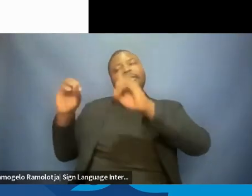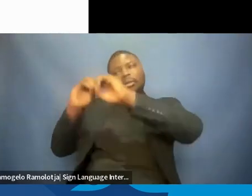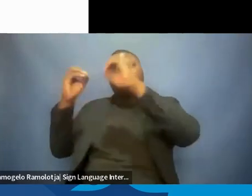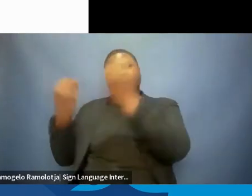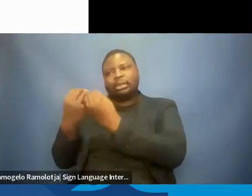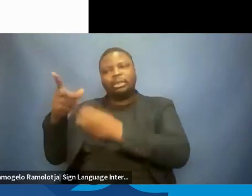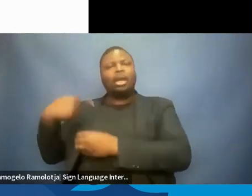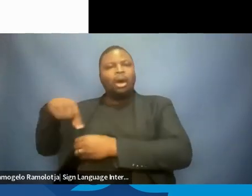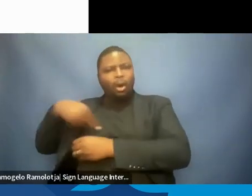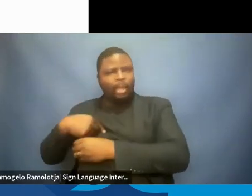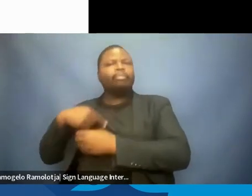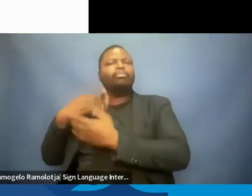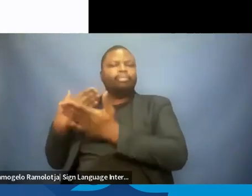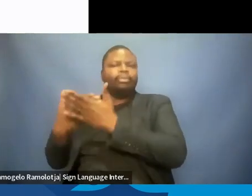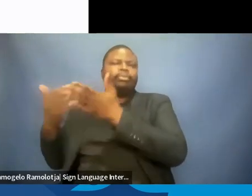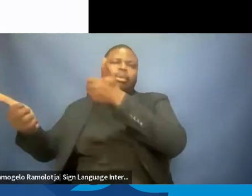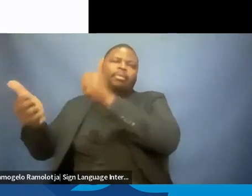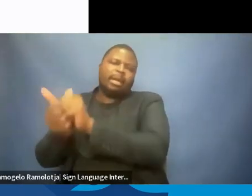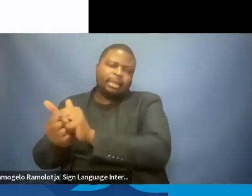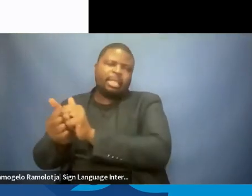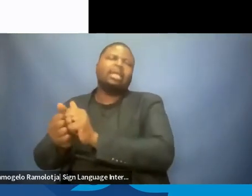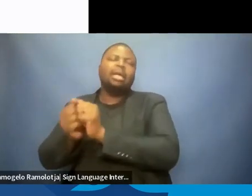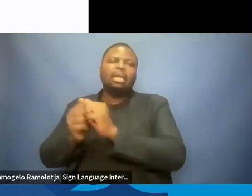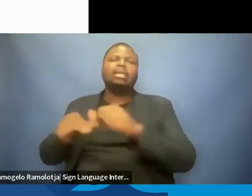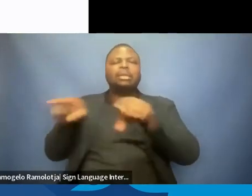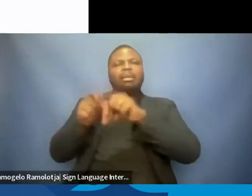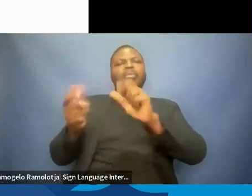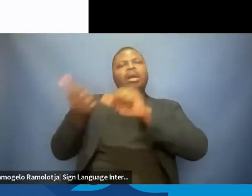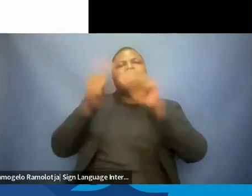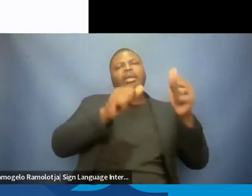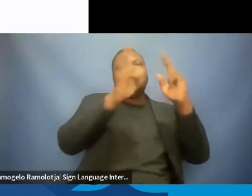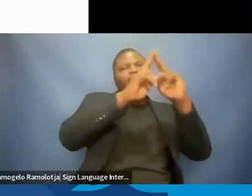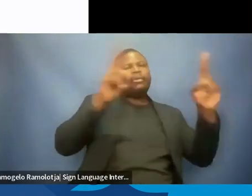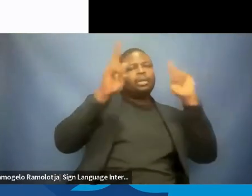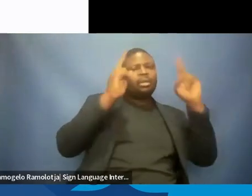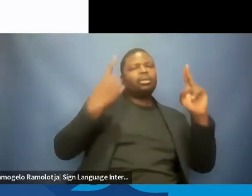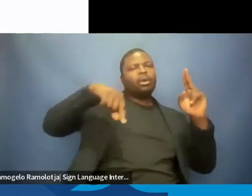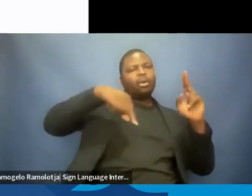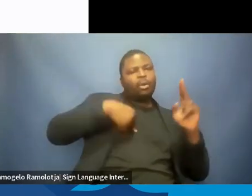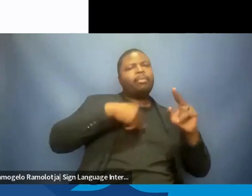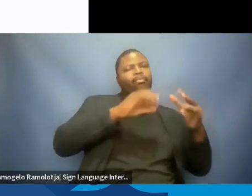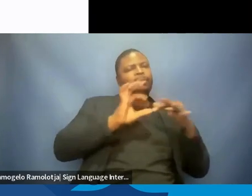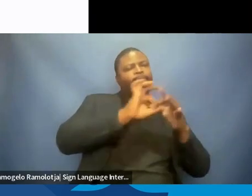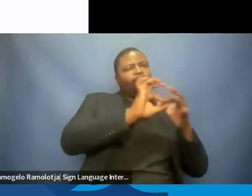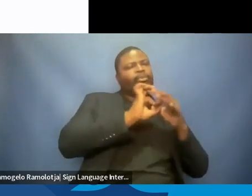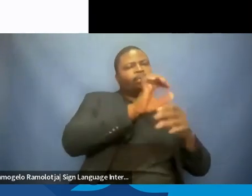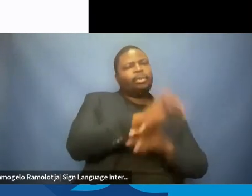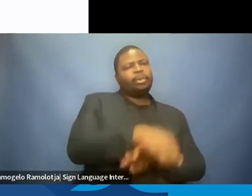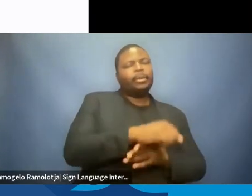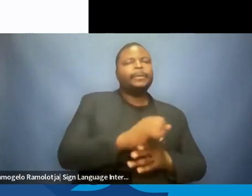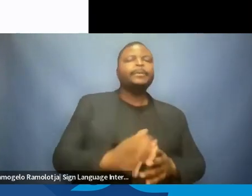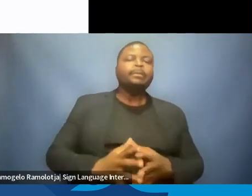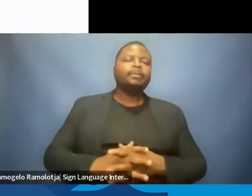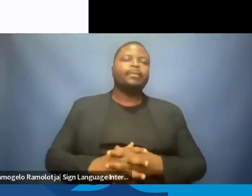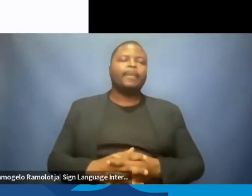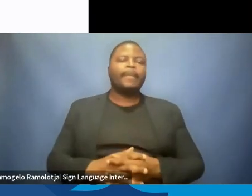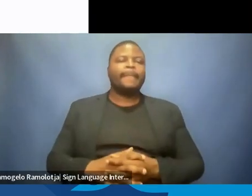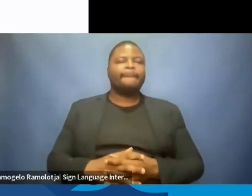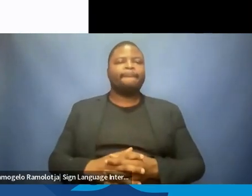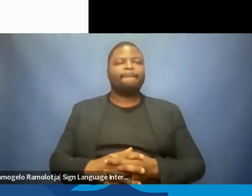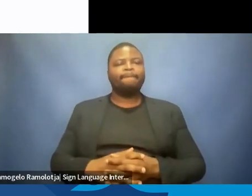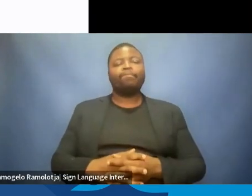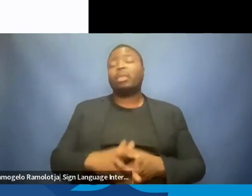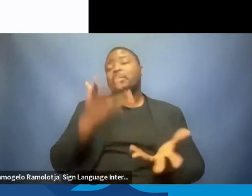available when it is linked to a research project. And so we're very passionate about collaboration with other organizations and other